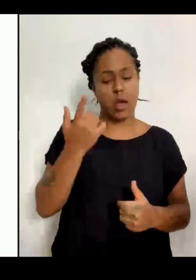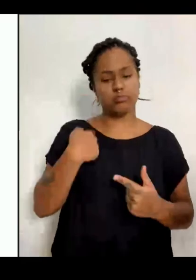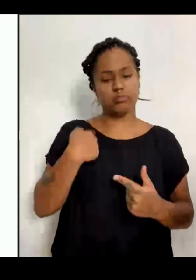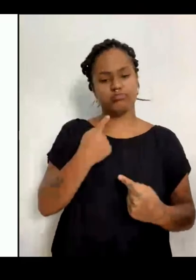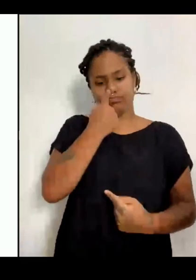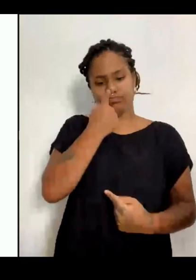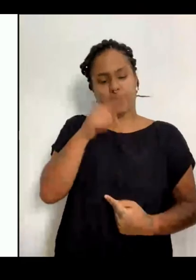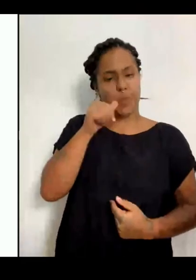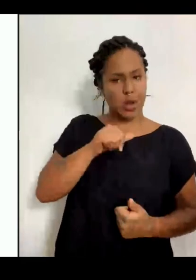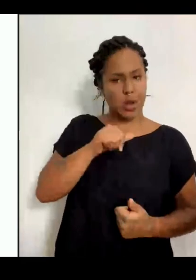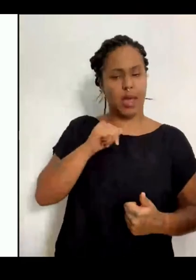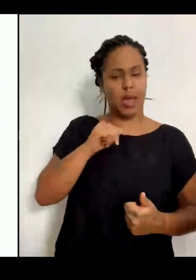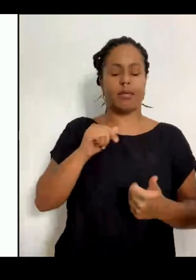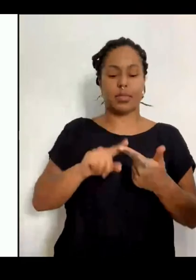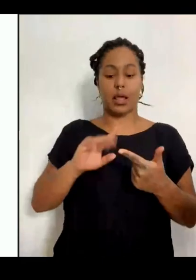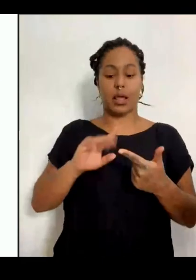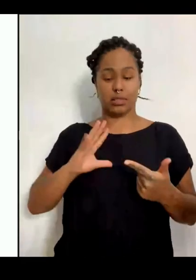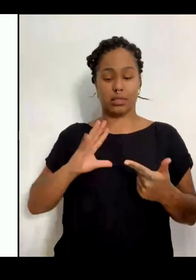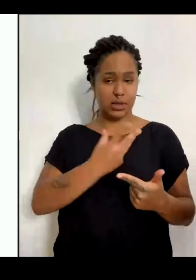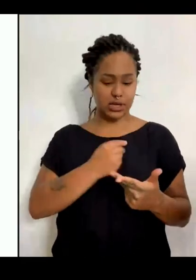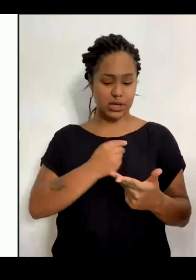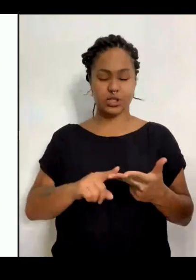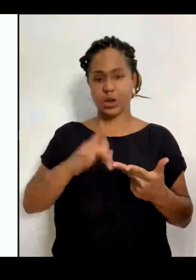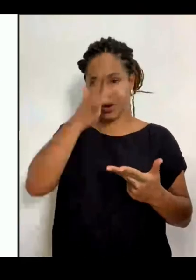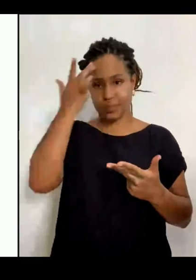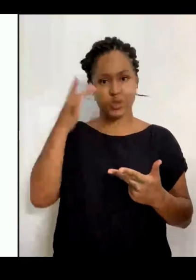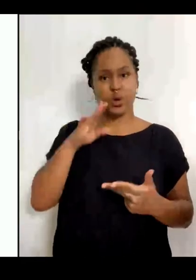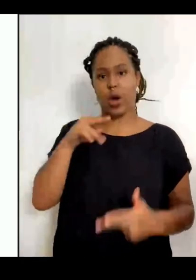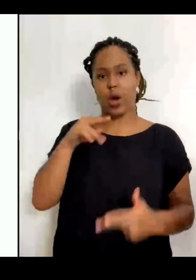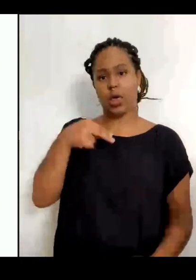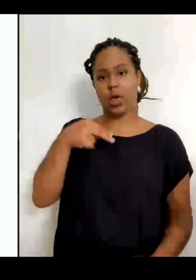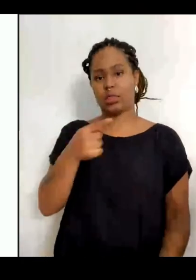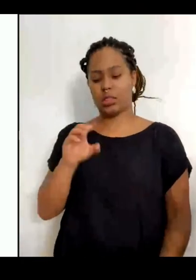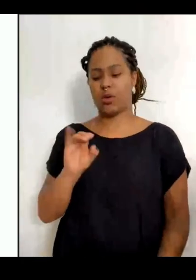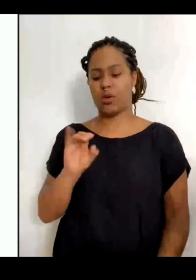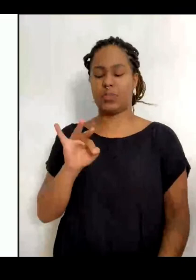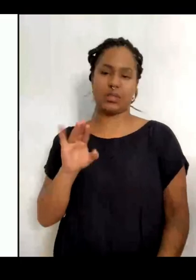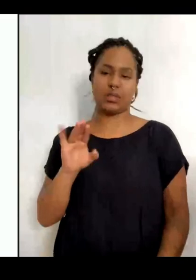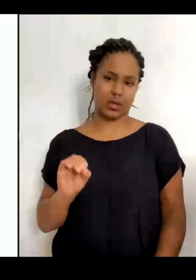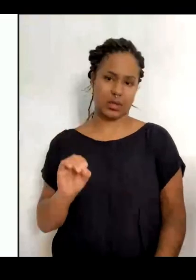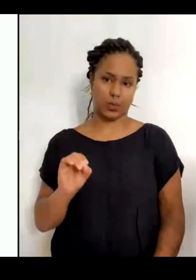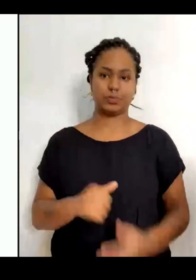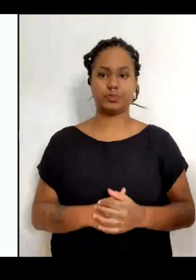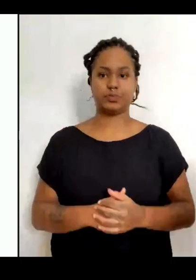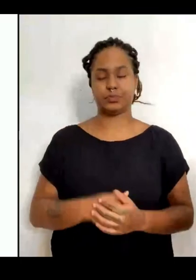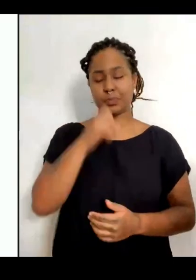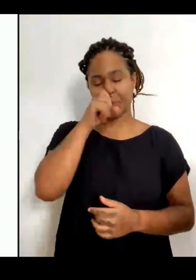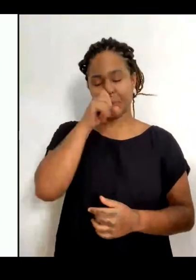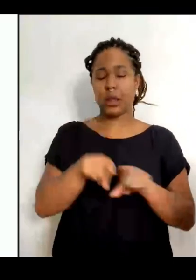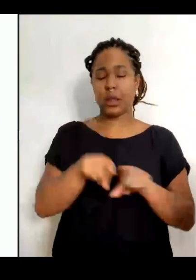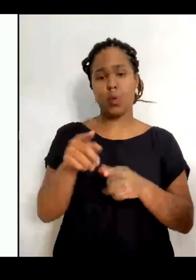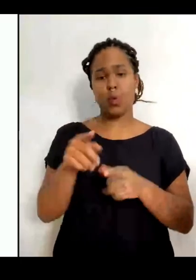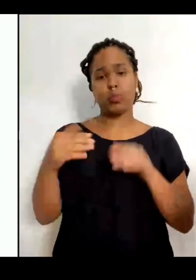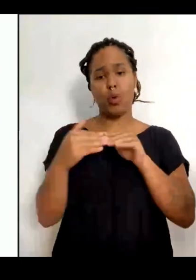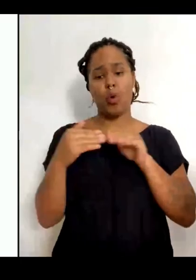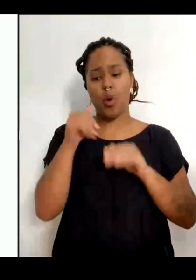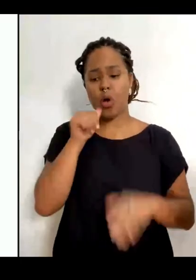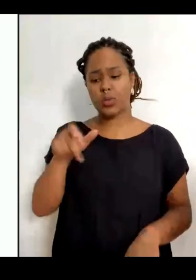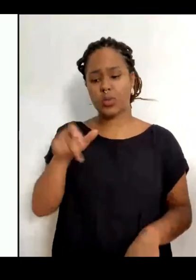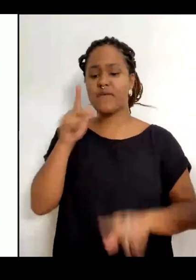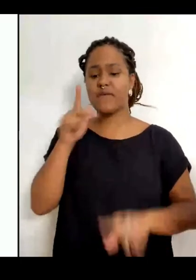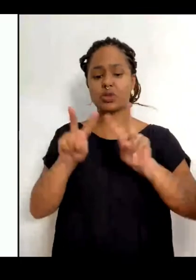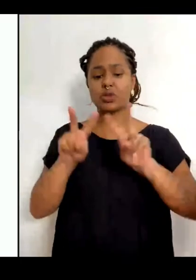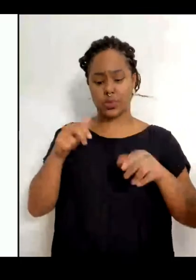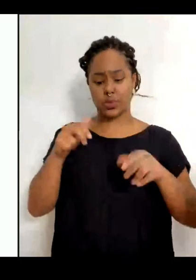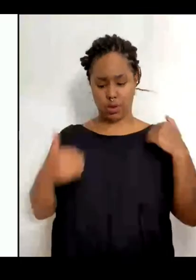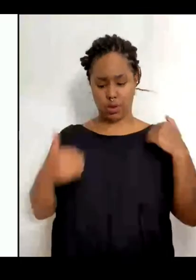this resource I agree with her the eroticus power in pushing us to our edges as Carson suggests I believe